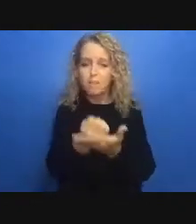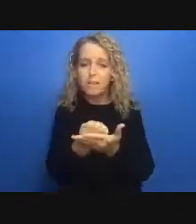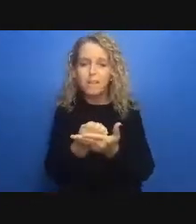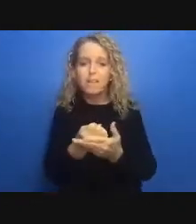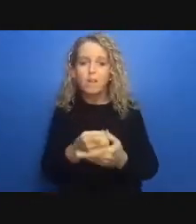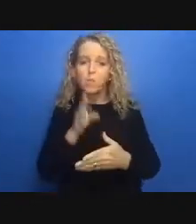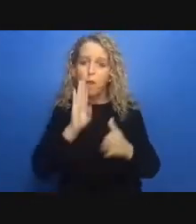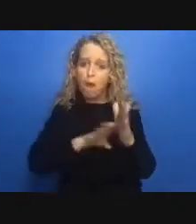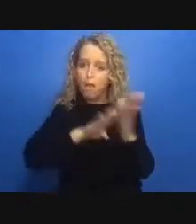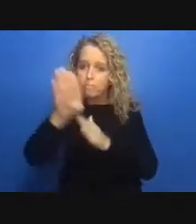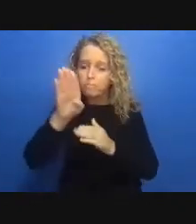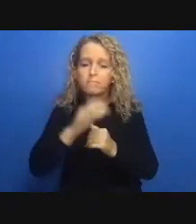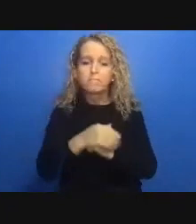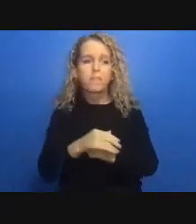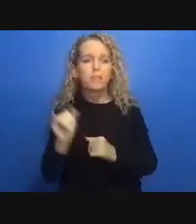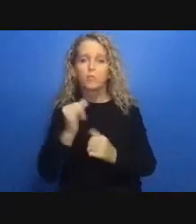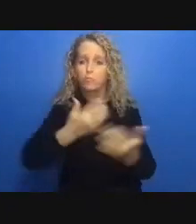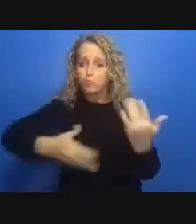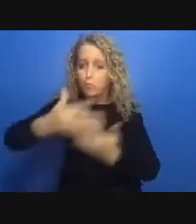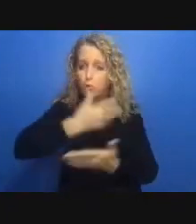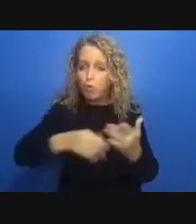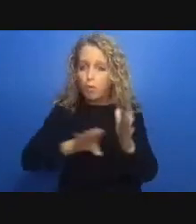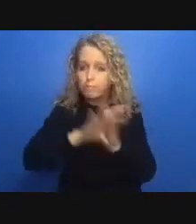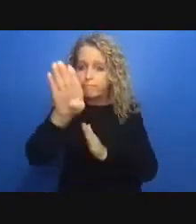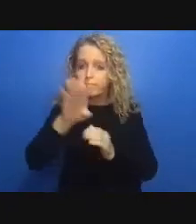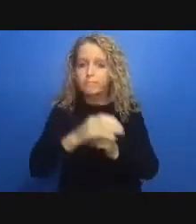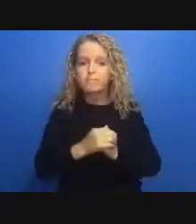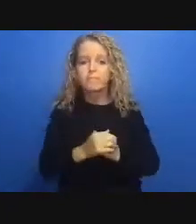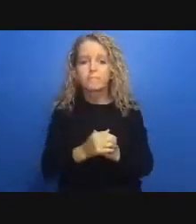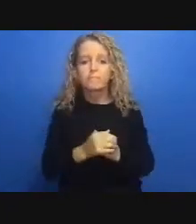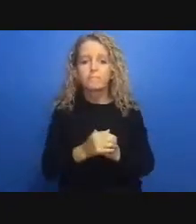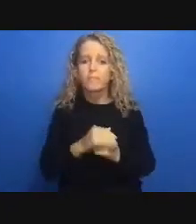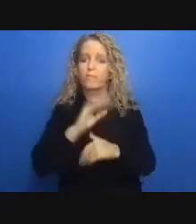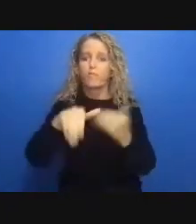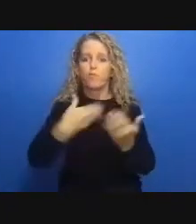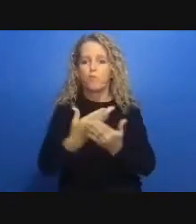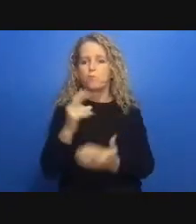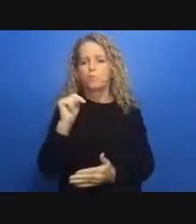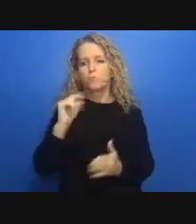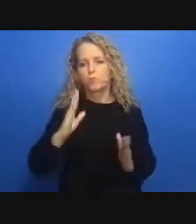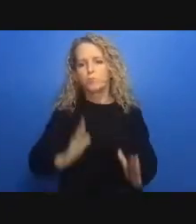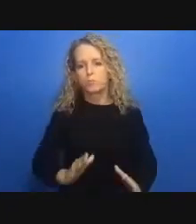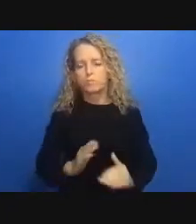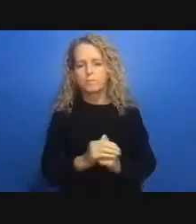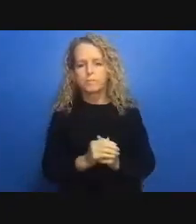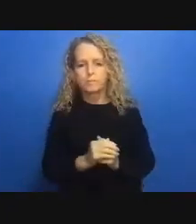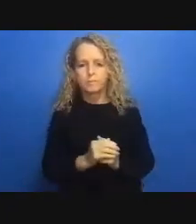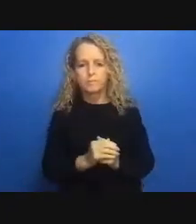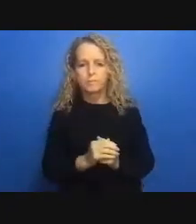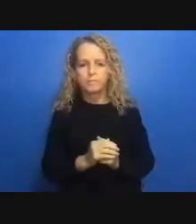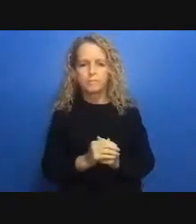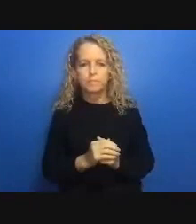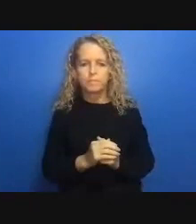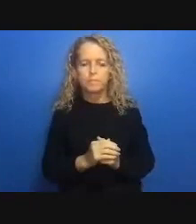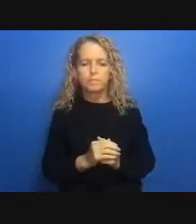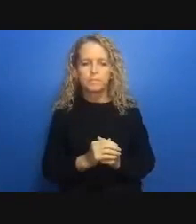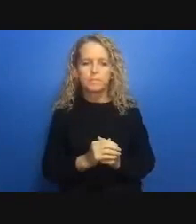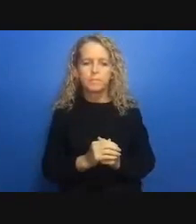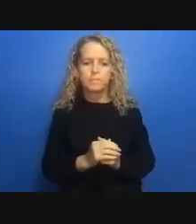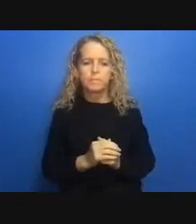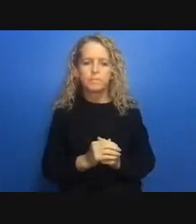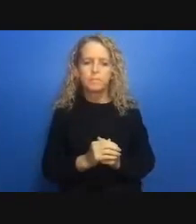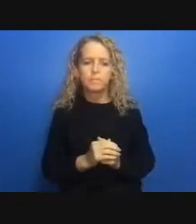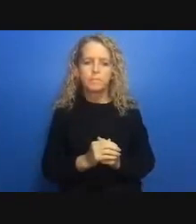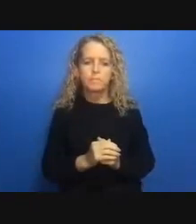increasing the social and economic well-being of Nova Scotians. And this has all been brought into